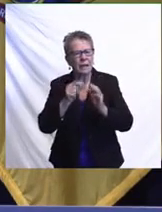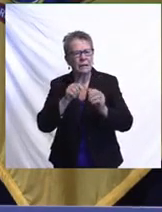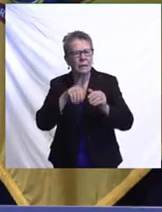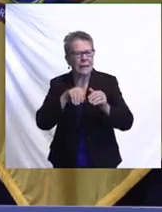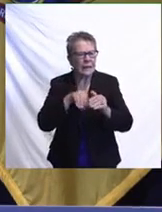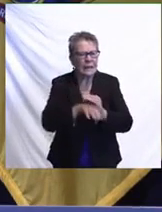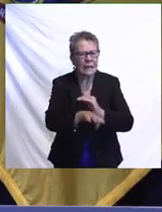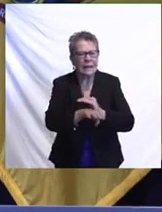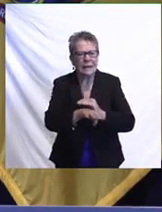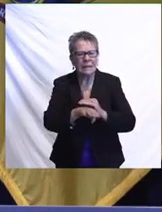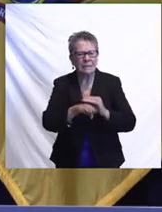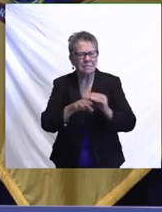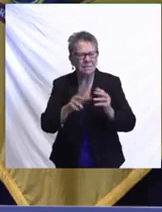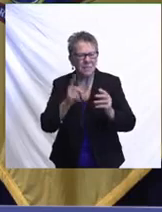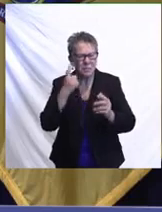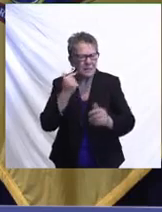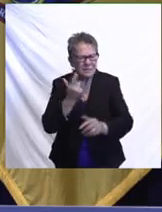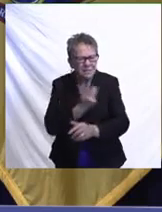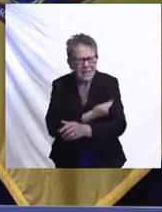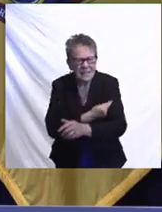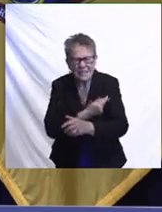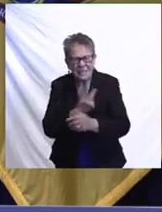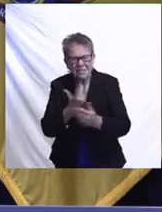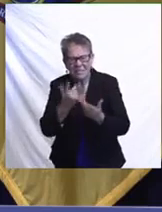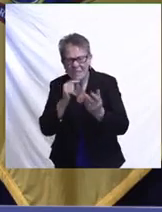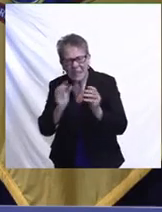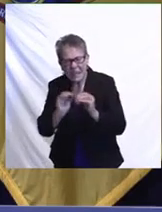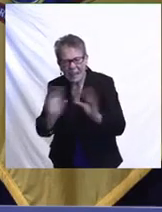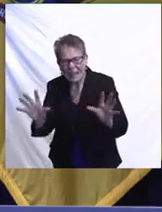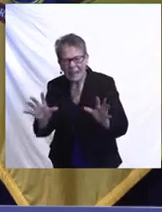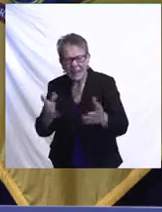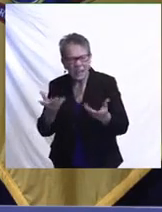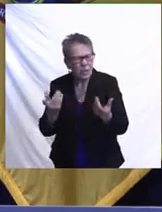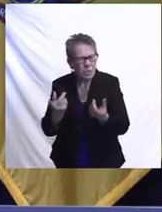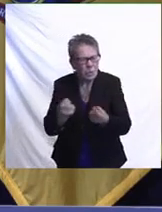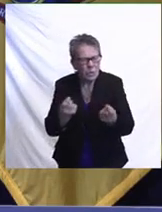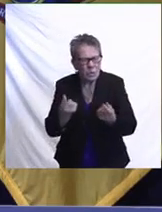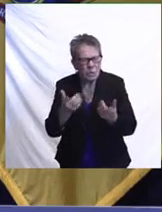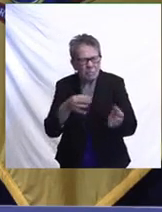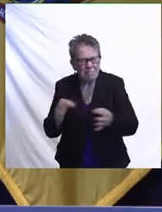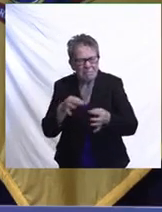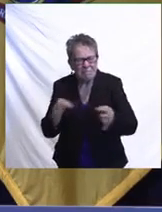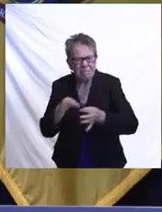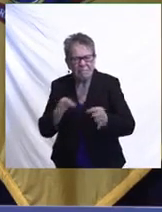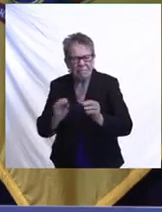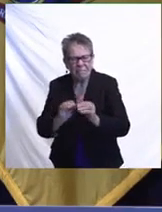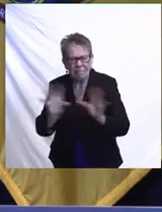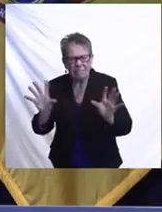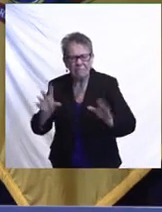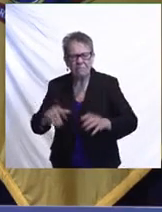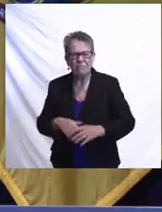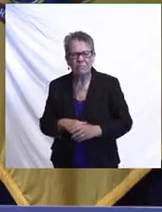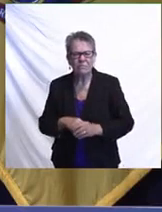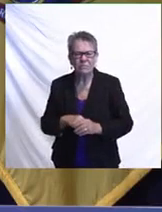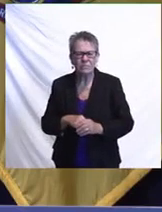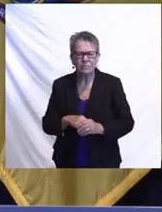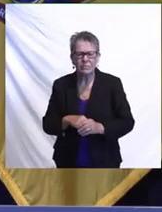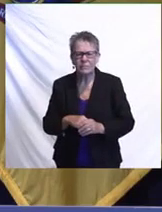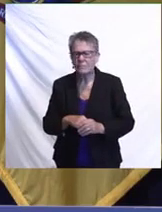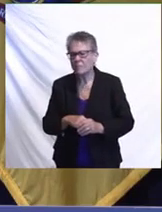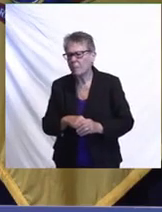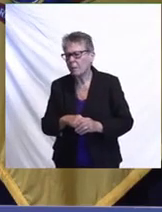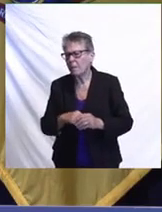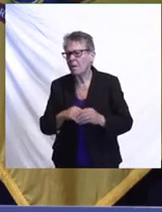emergency declaration, are you at all concerned that with the moves on elective surgery and non-essential medical care there might be New Yorkers coming